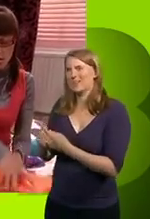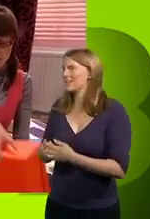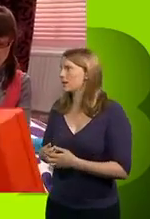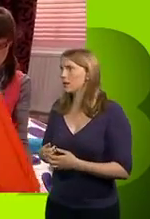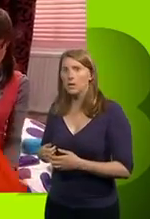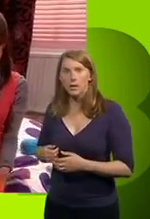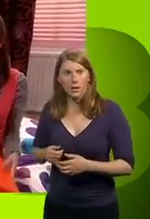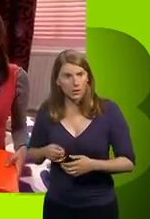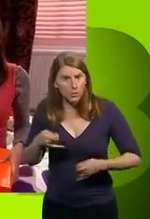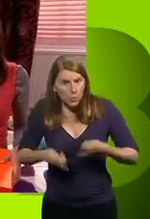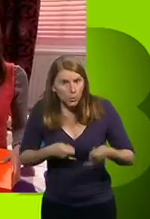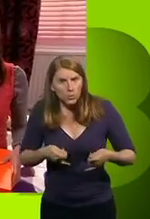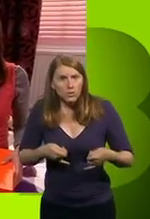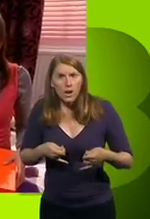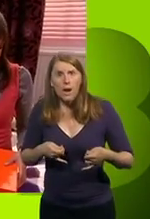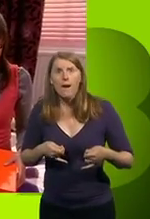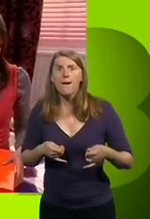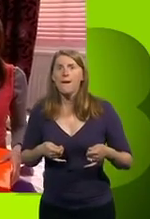You bought us shoes.